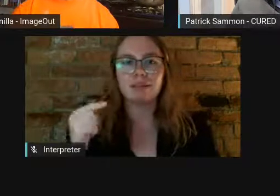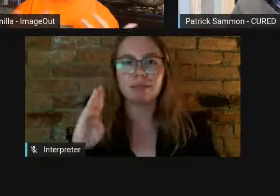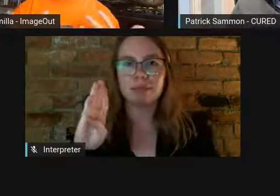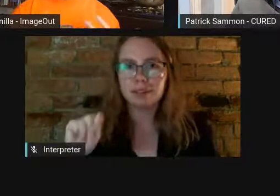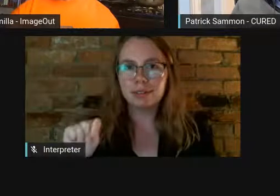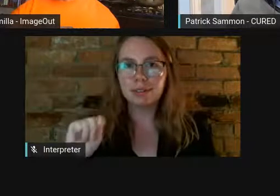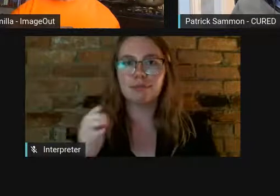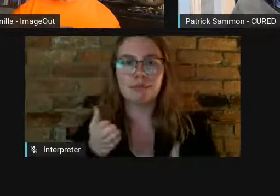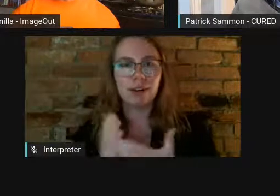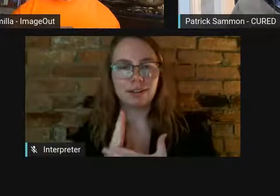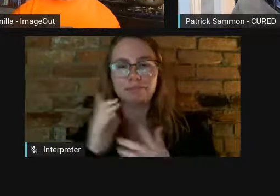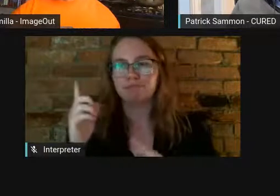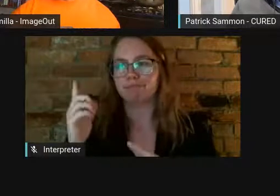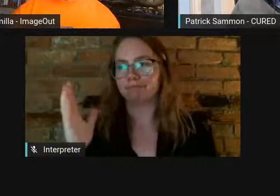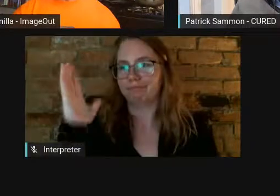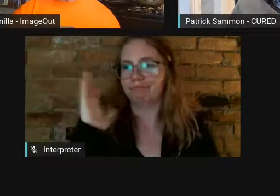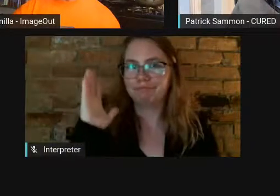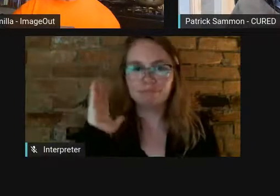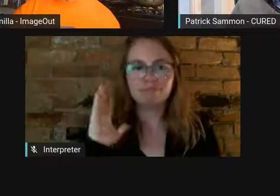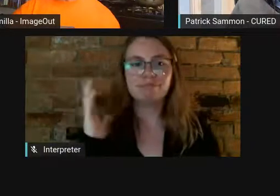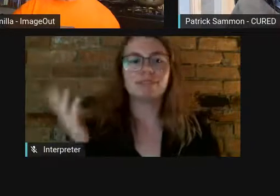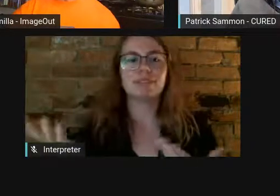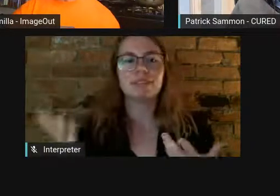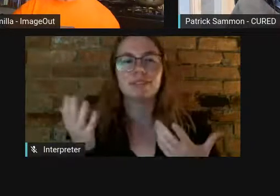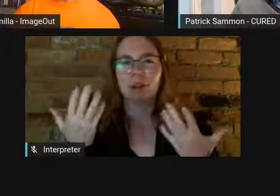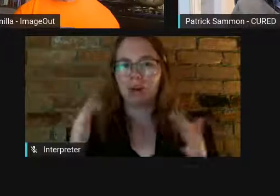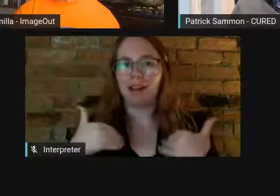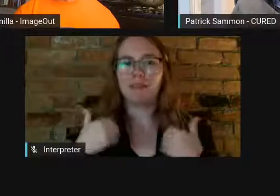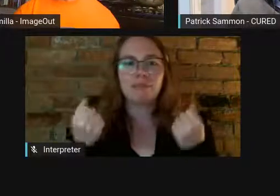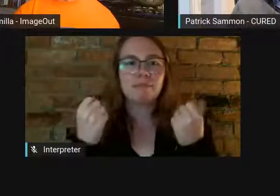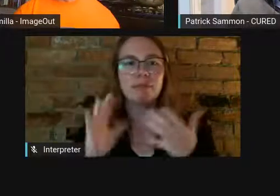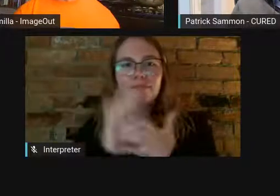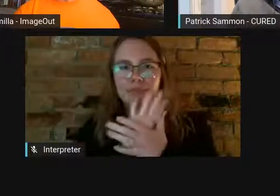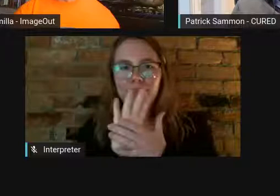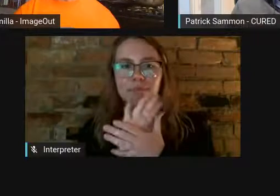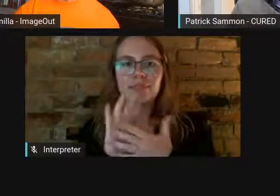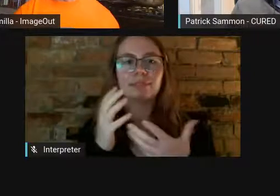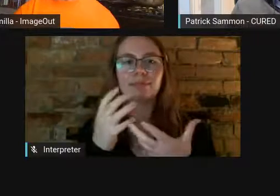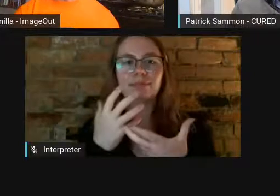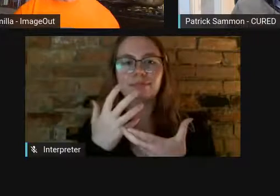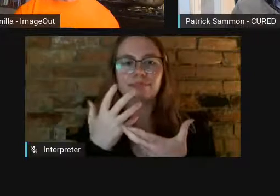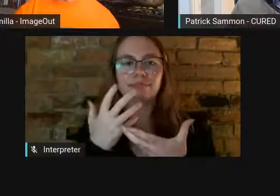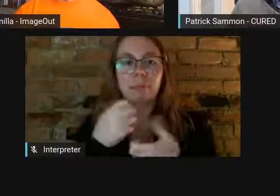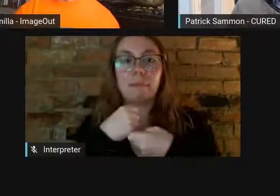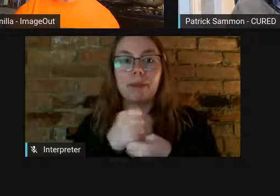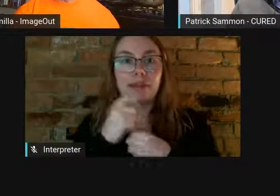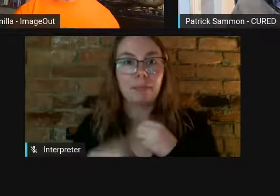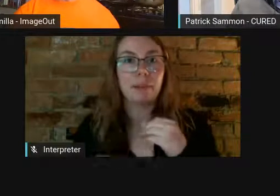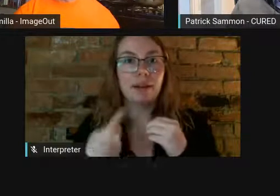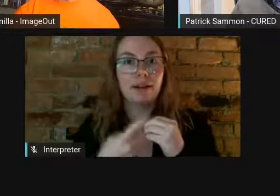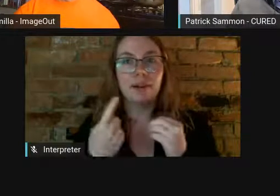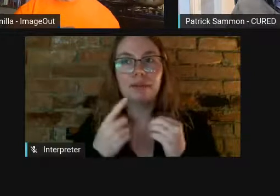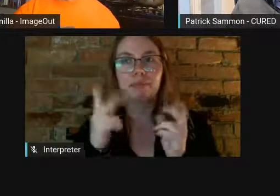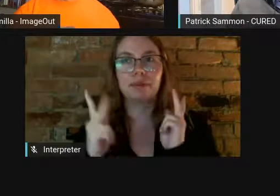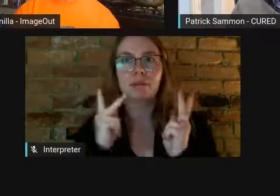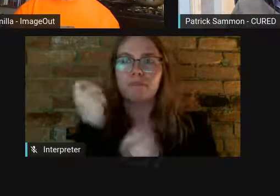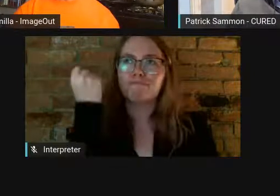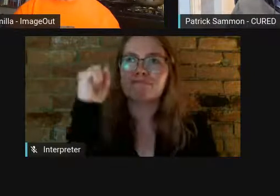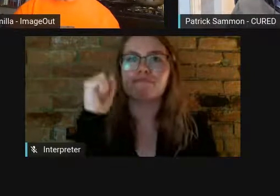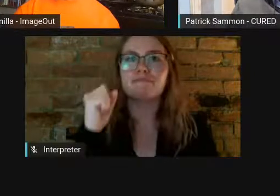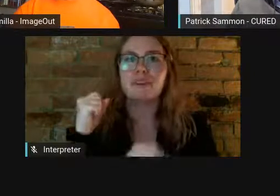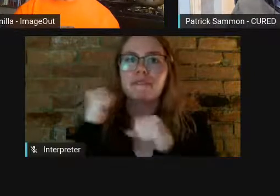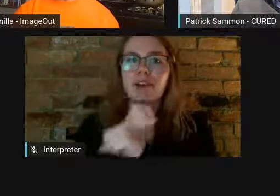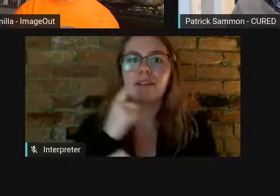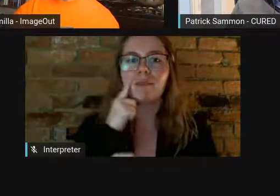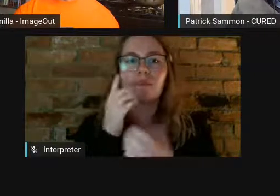and because there are so many films already that were made about the fight for LGBT rights, and they